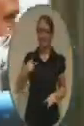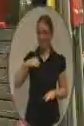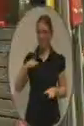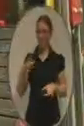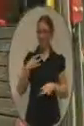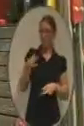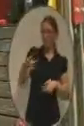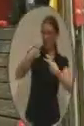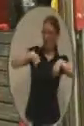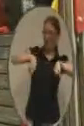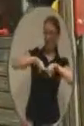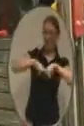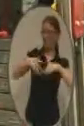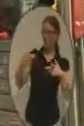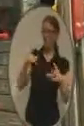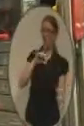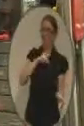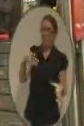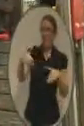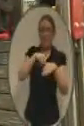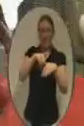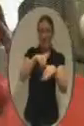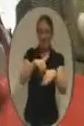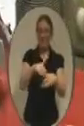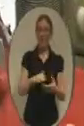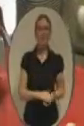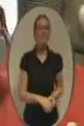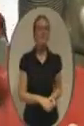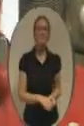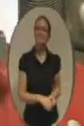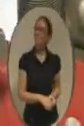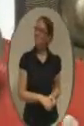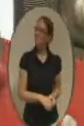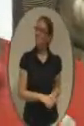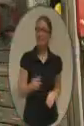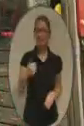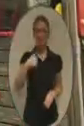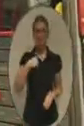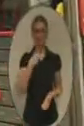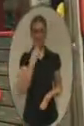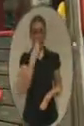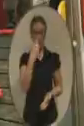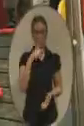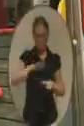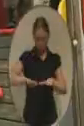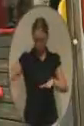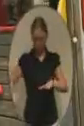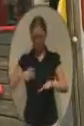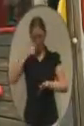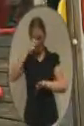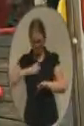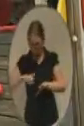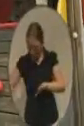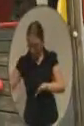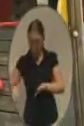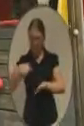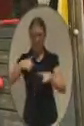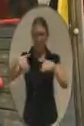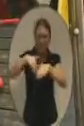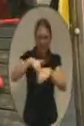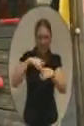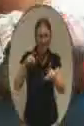I have two young children and I didn't think it would be easy to get involved. But the team helped me with childcare allowance and